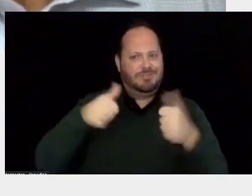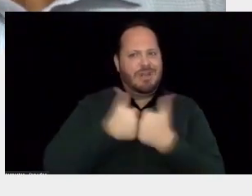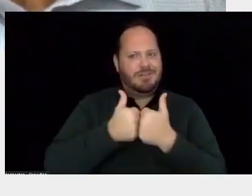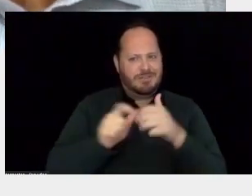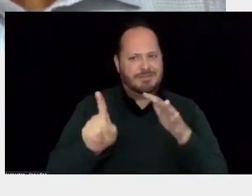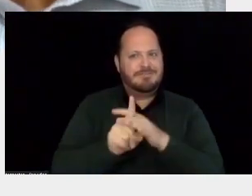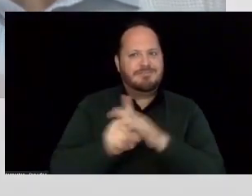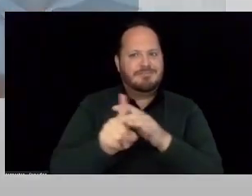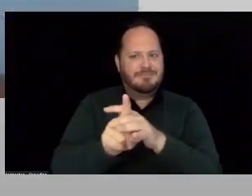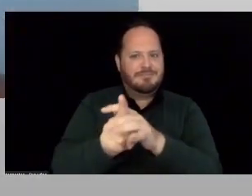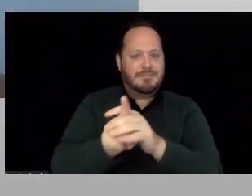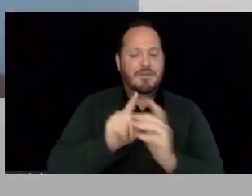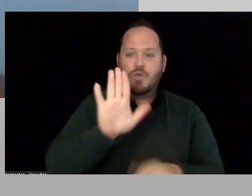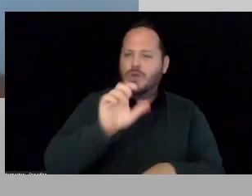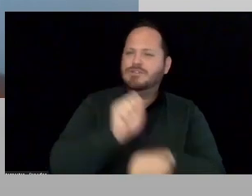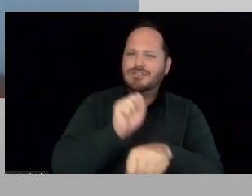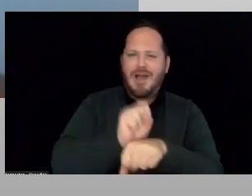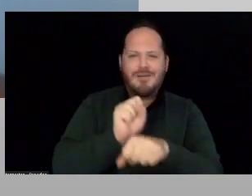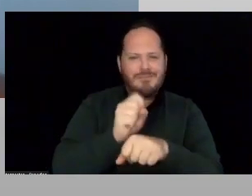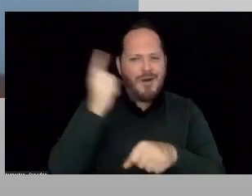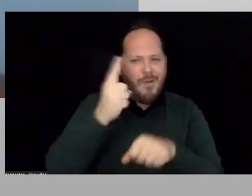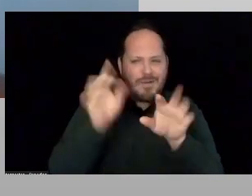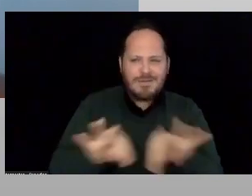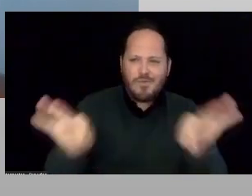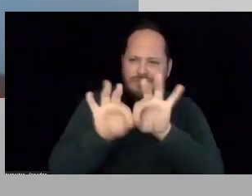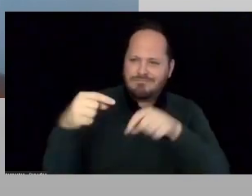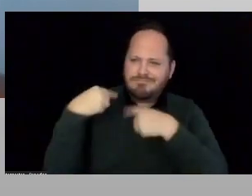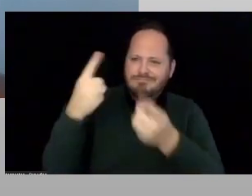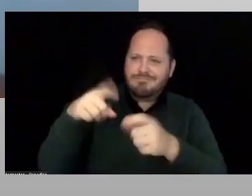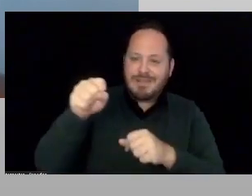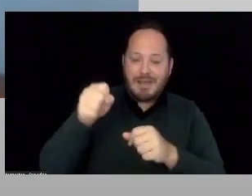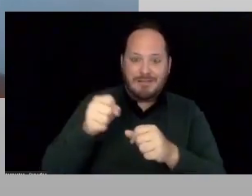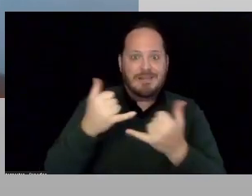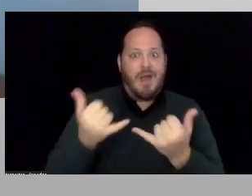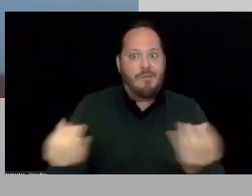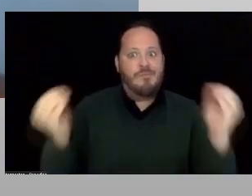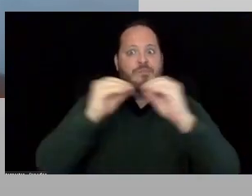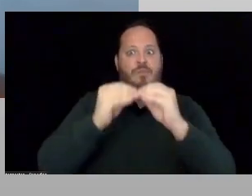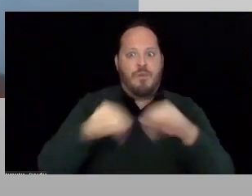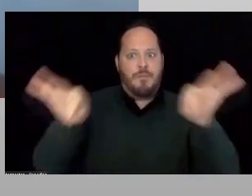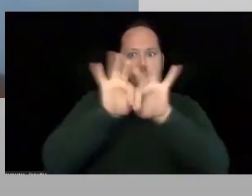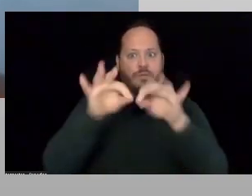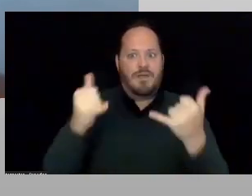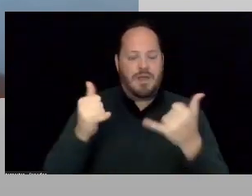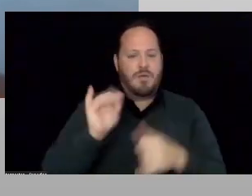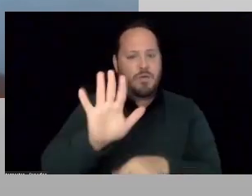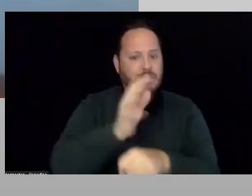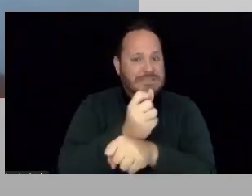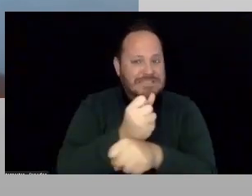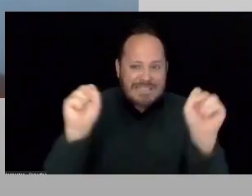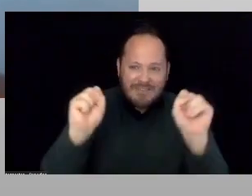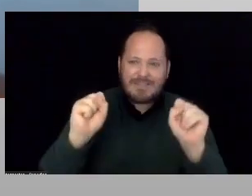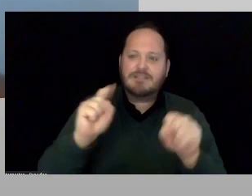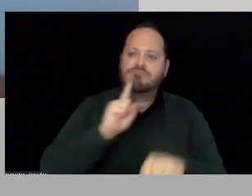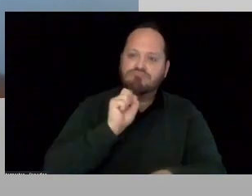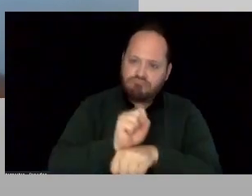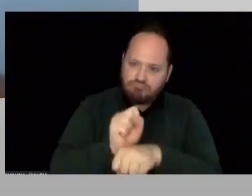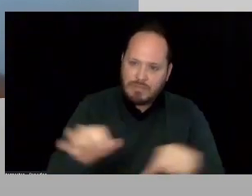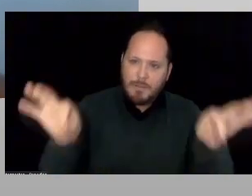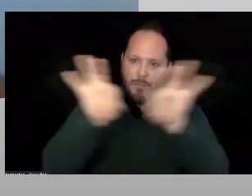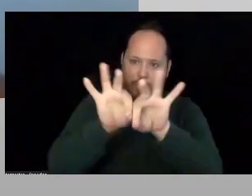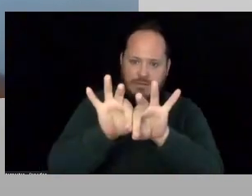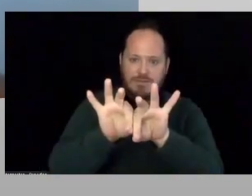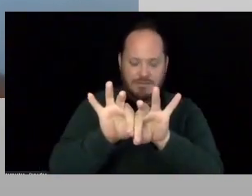been important, and that's especially true right now. Your safety is important and a top priority for all of us at SEIU